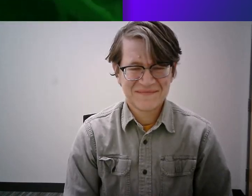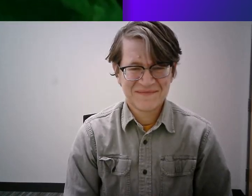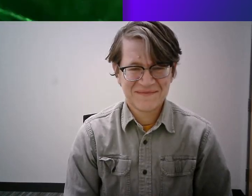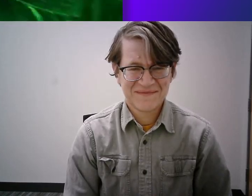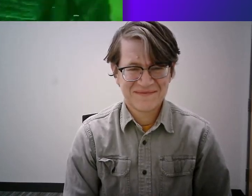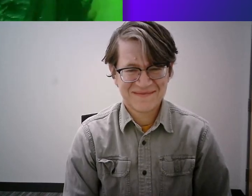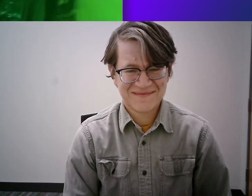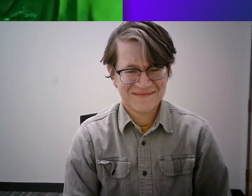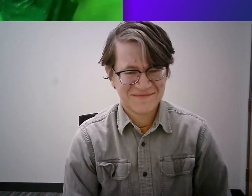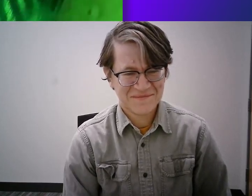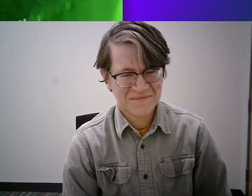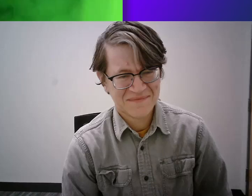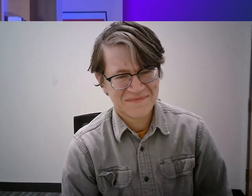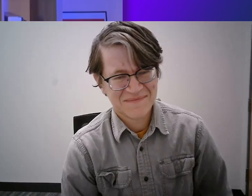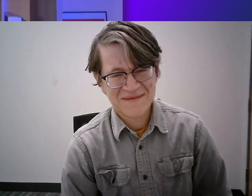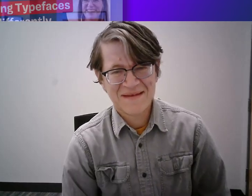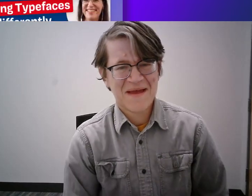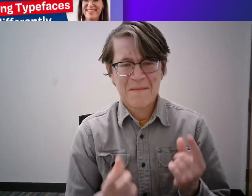Did it all for you.